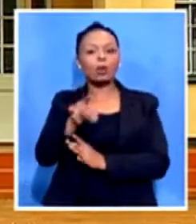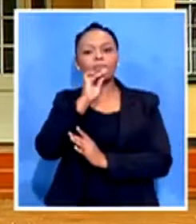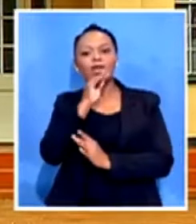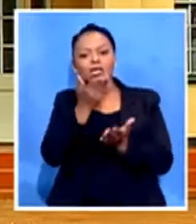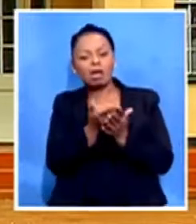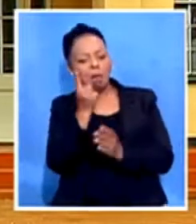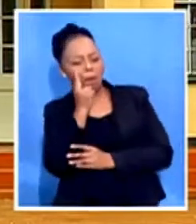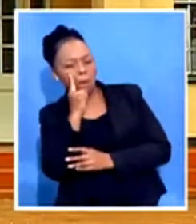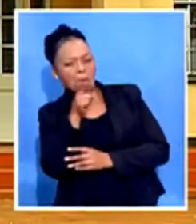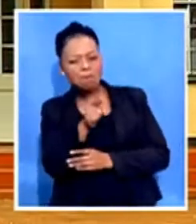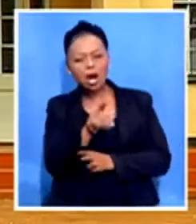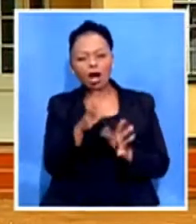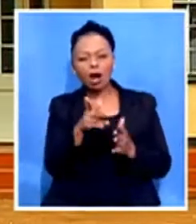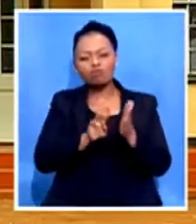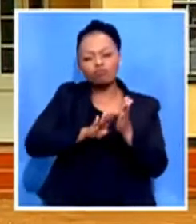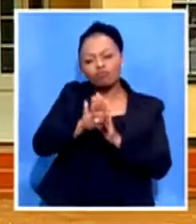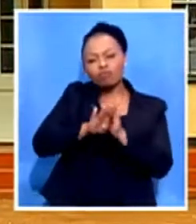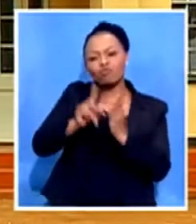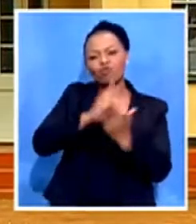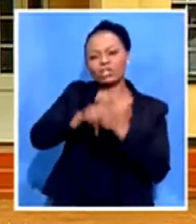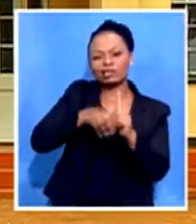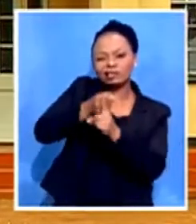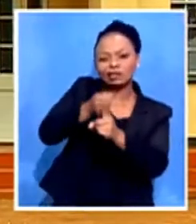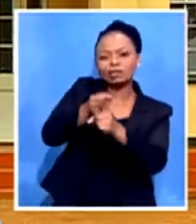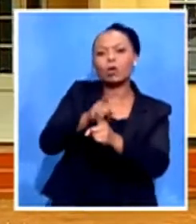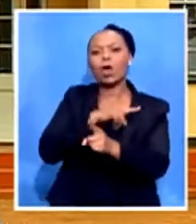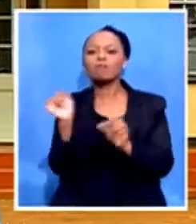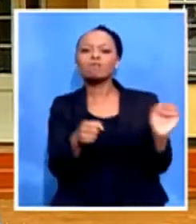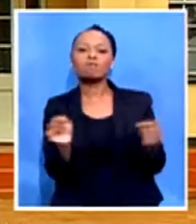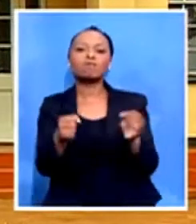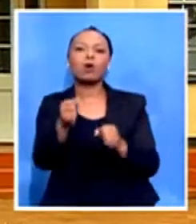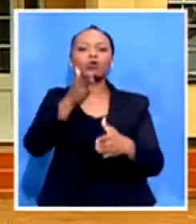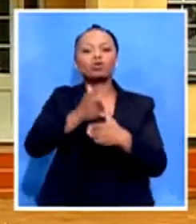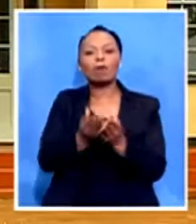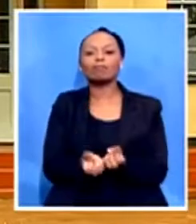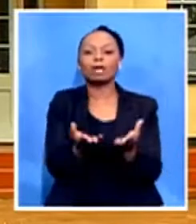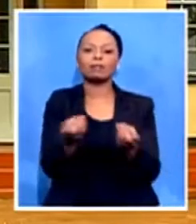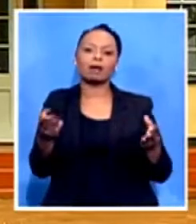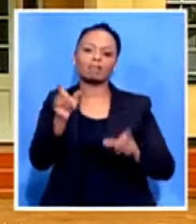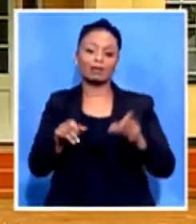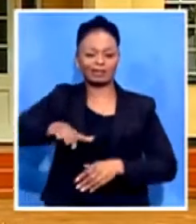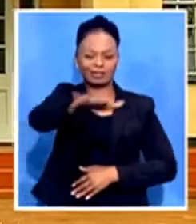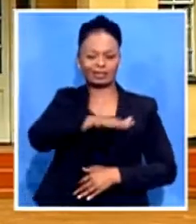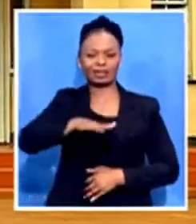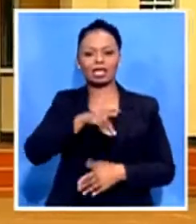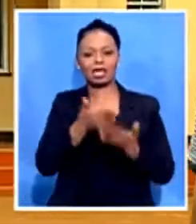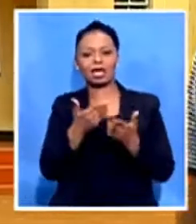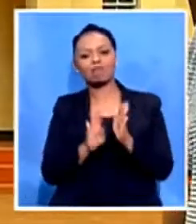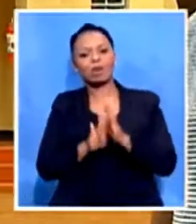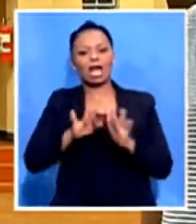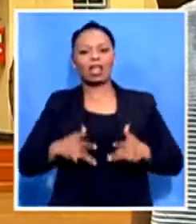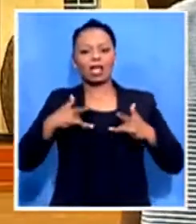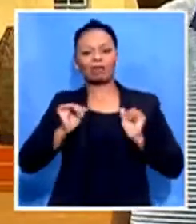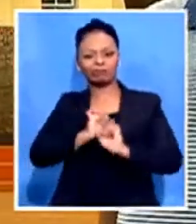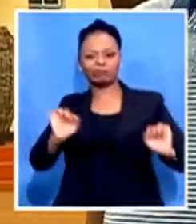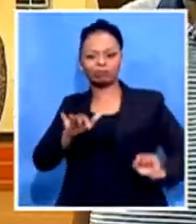people around here to get jobs and have a better living. And to talk about that, I'm joined by Masopa Mshosha from the Office